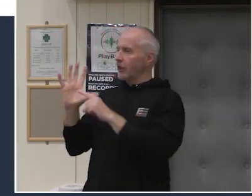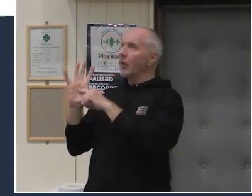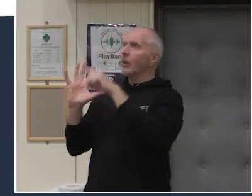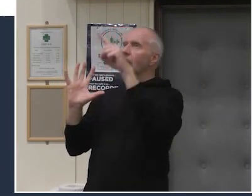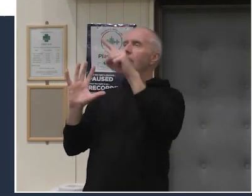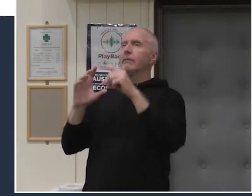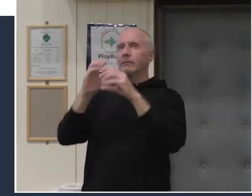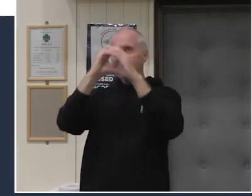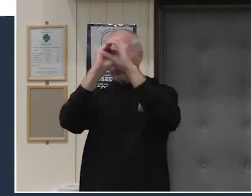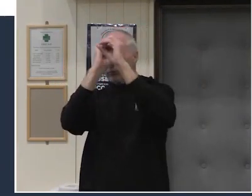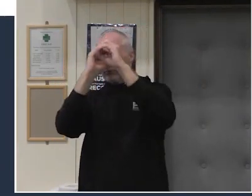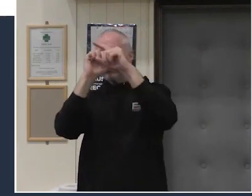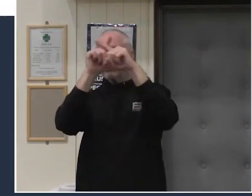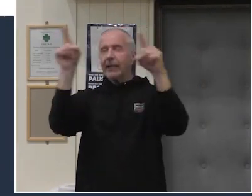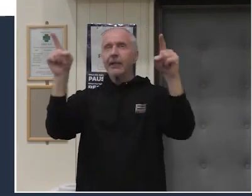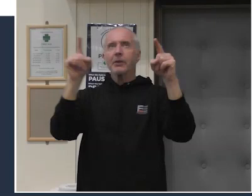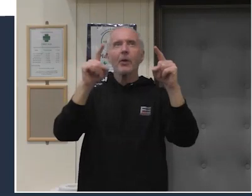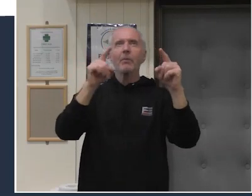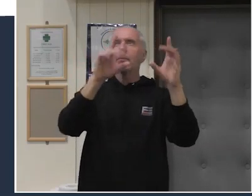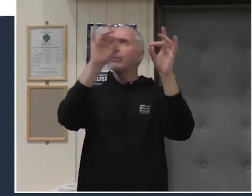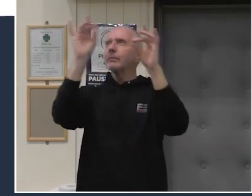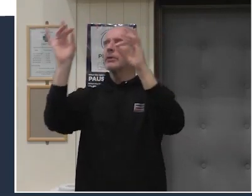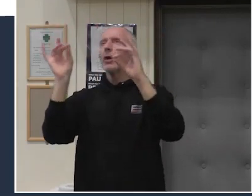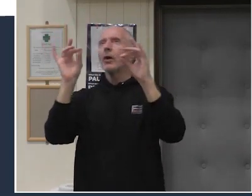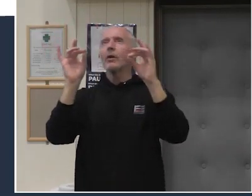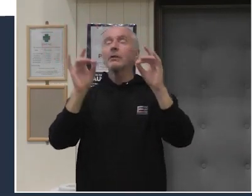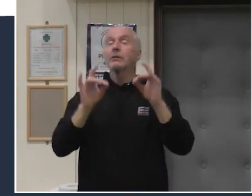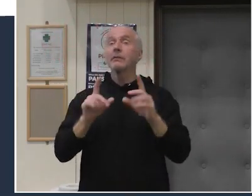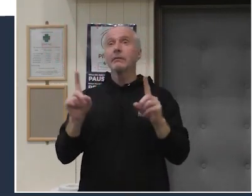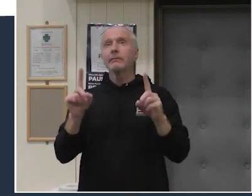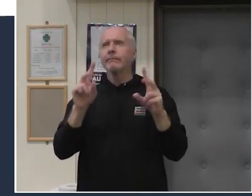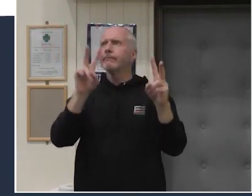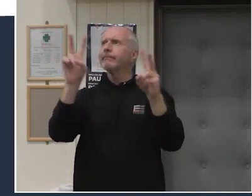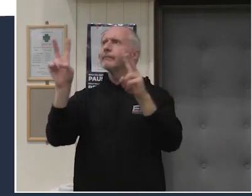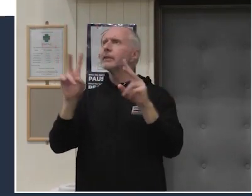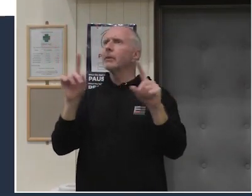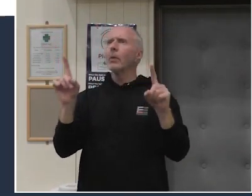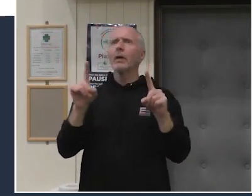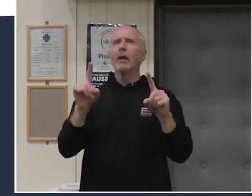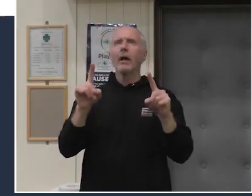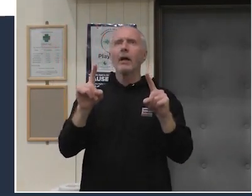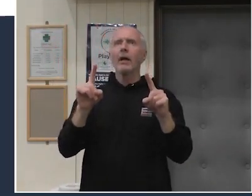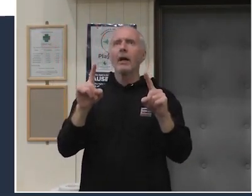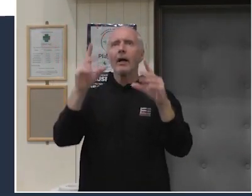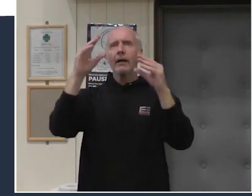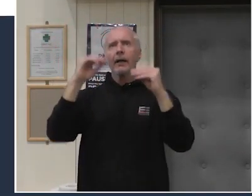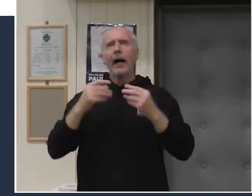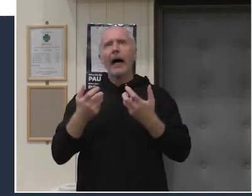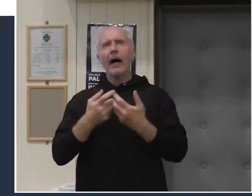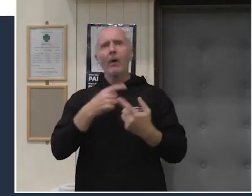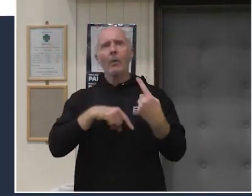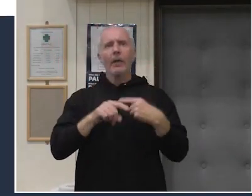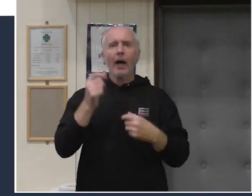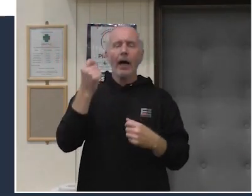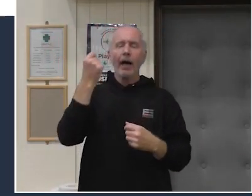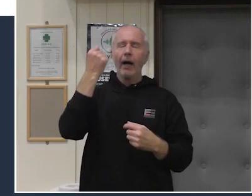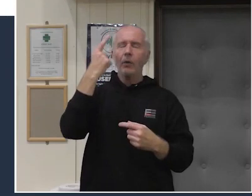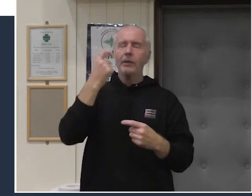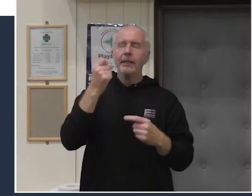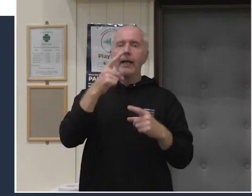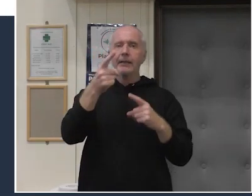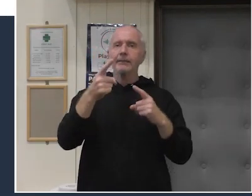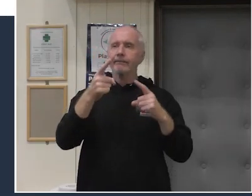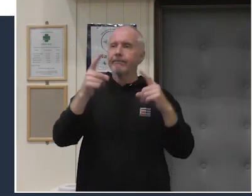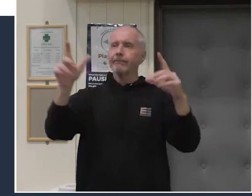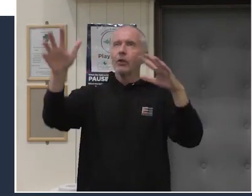a nice look out, and what we see informs how we understand the universe and how our models